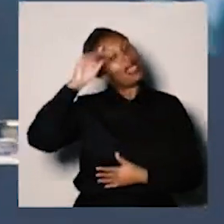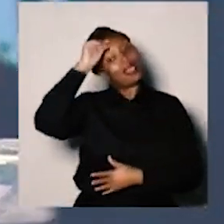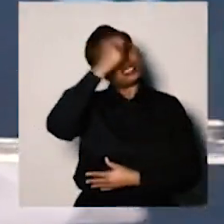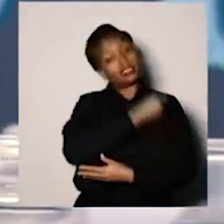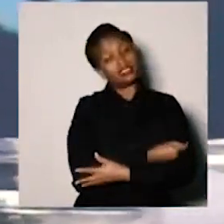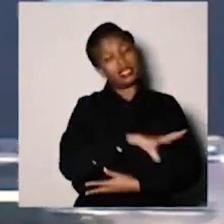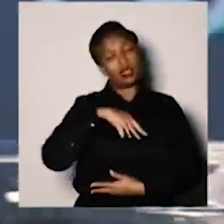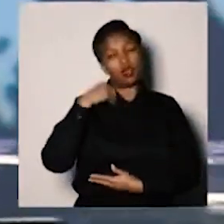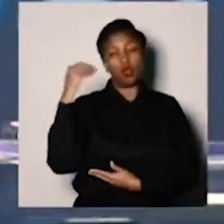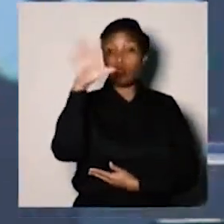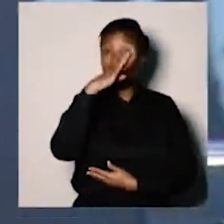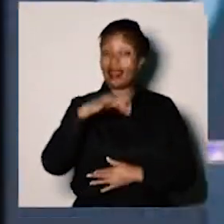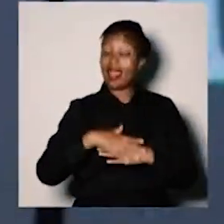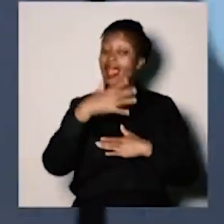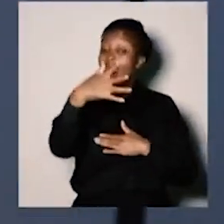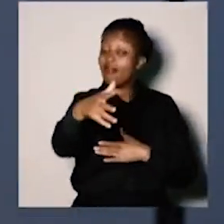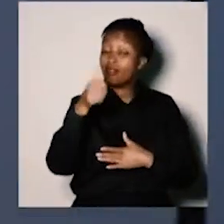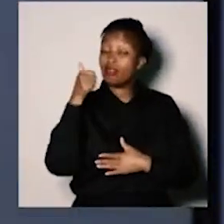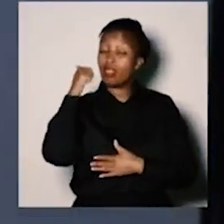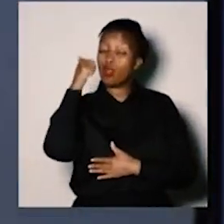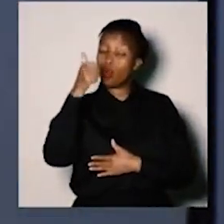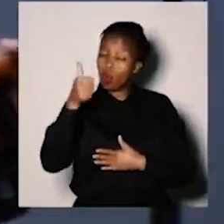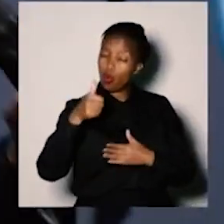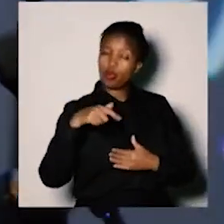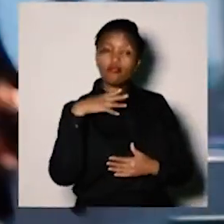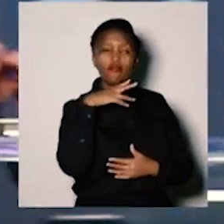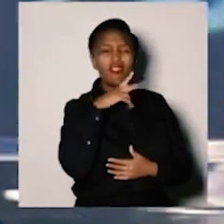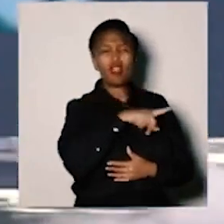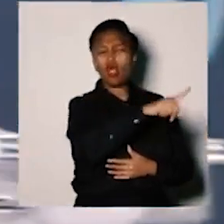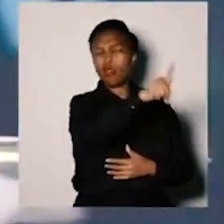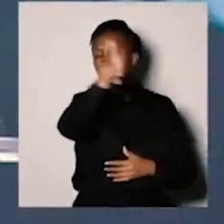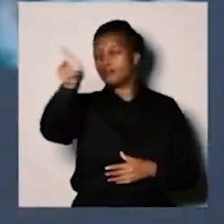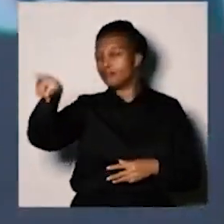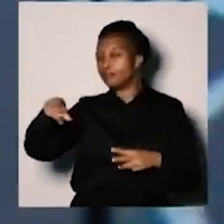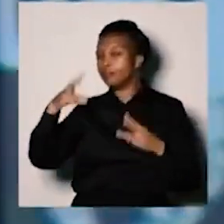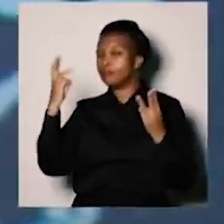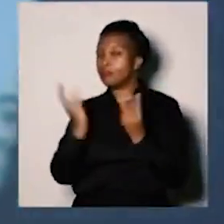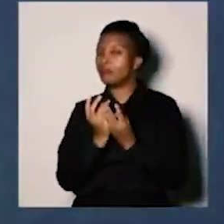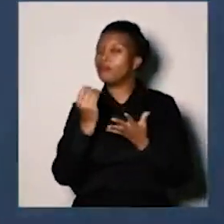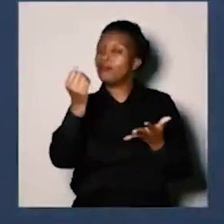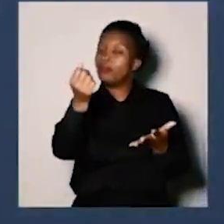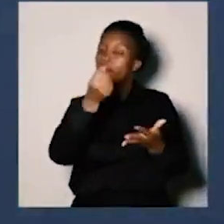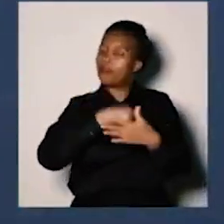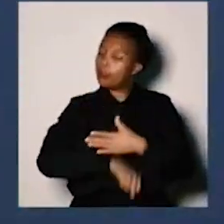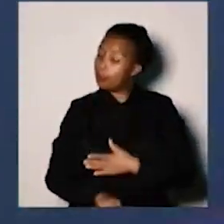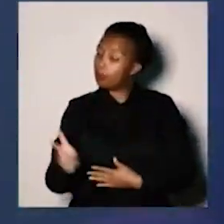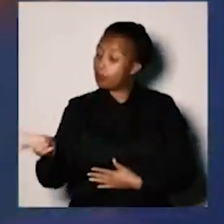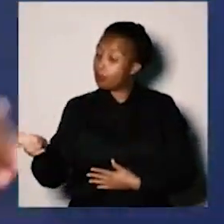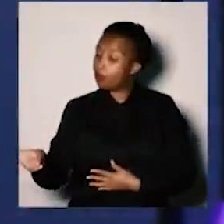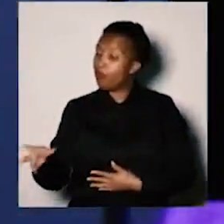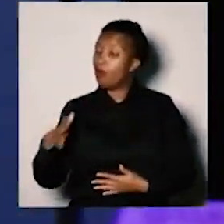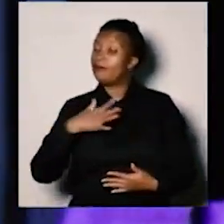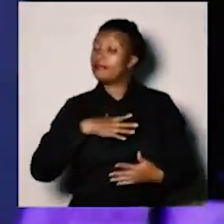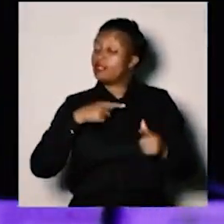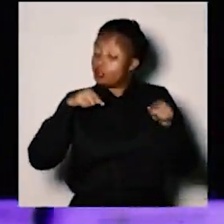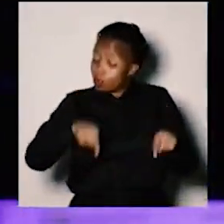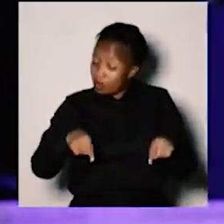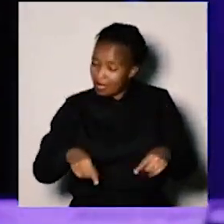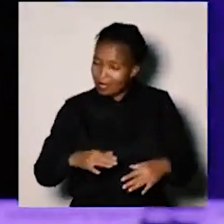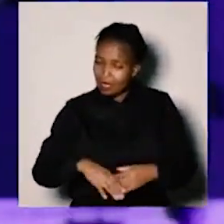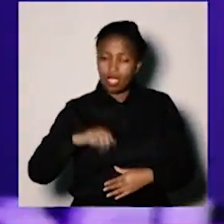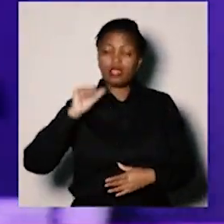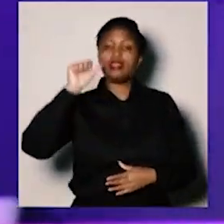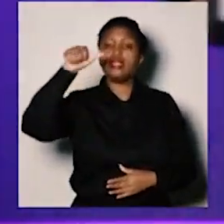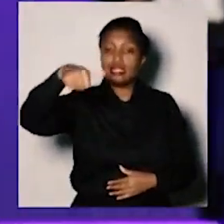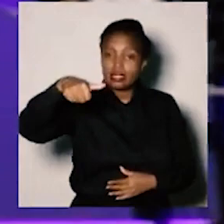Bazalana, after Good Friday, all these people who will have gotten saved from this coming Sunday and the next Sunday and the